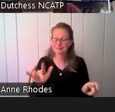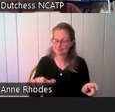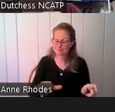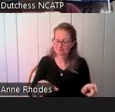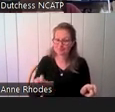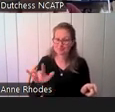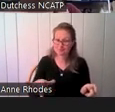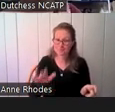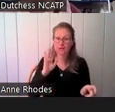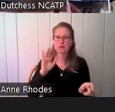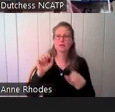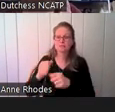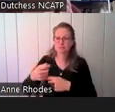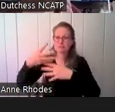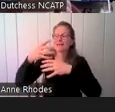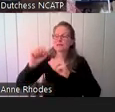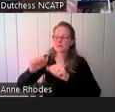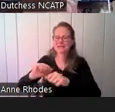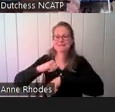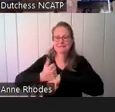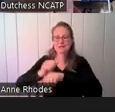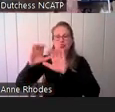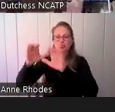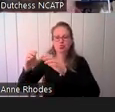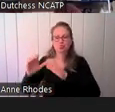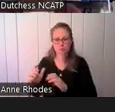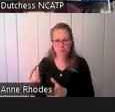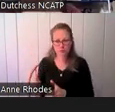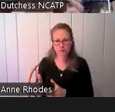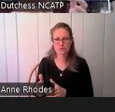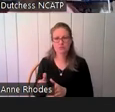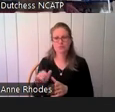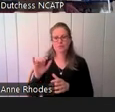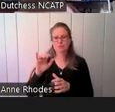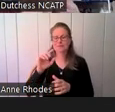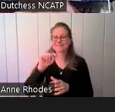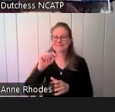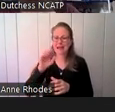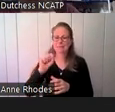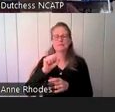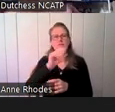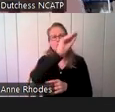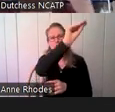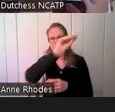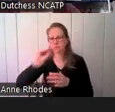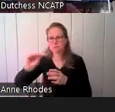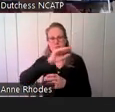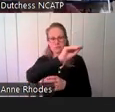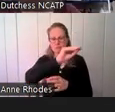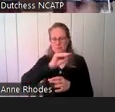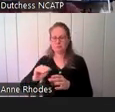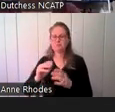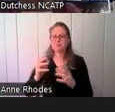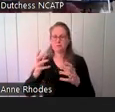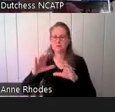you can add different tabs into that group, and it's color coded and things like that. So, and that's